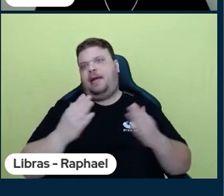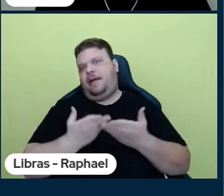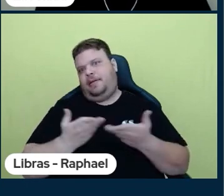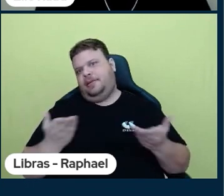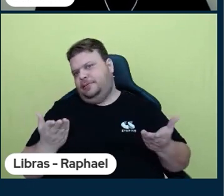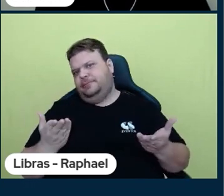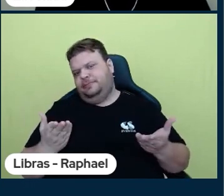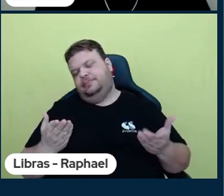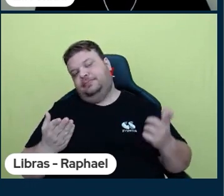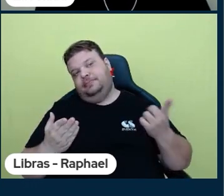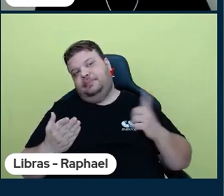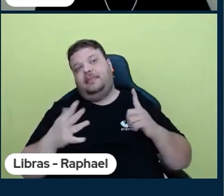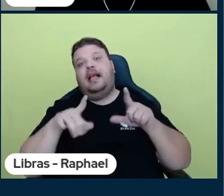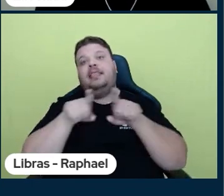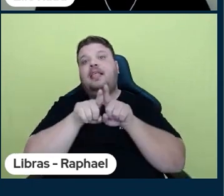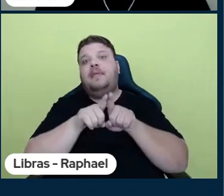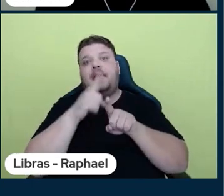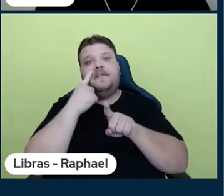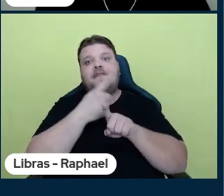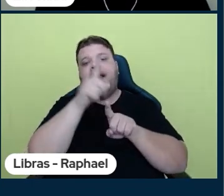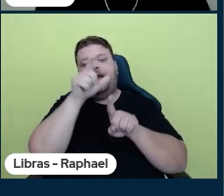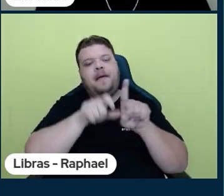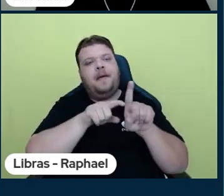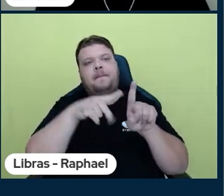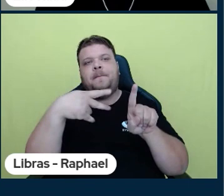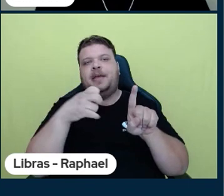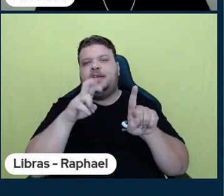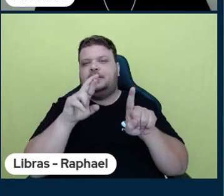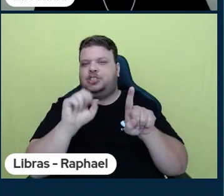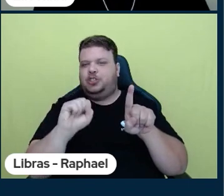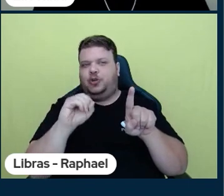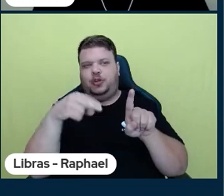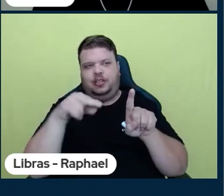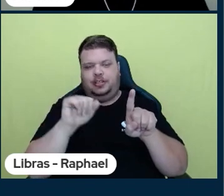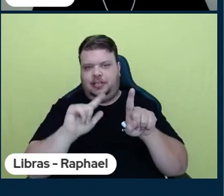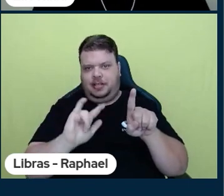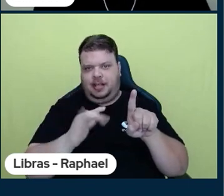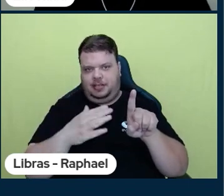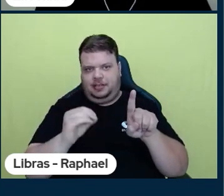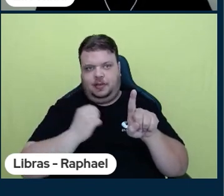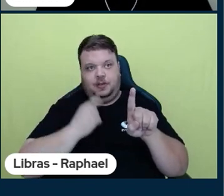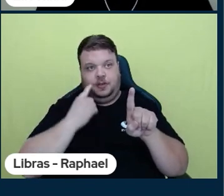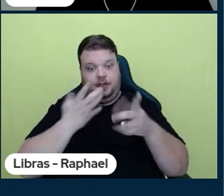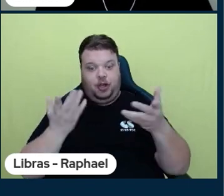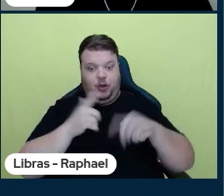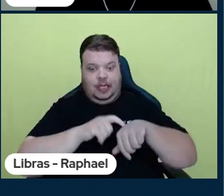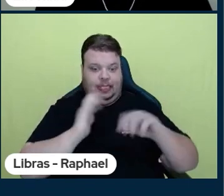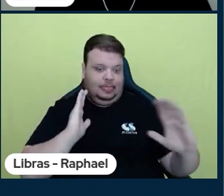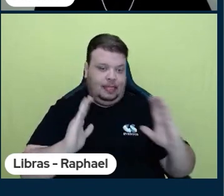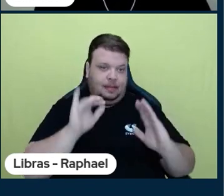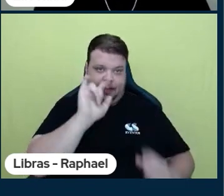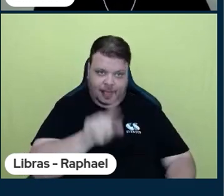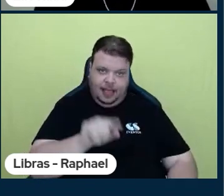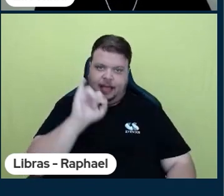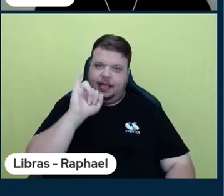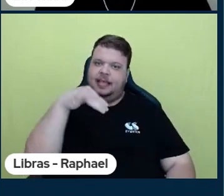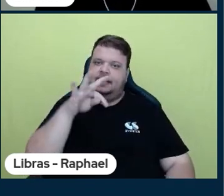needs the answer with the right tone of voice and the right words that correspond to